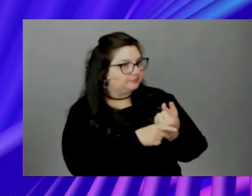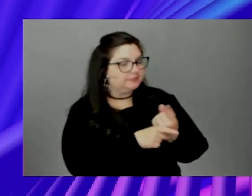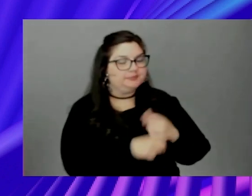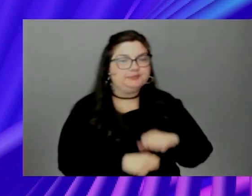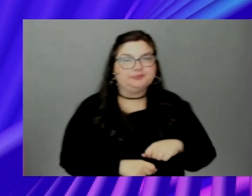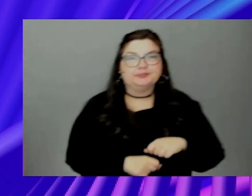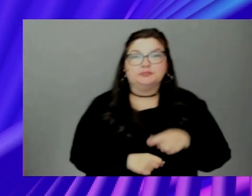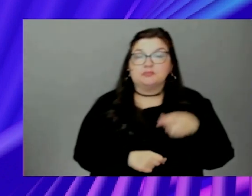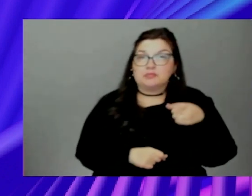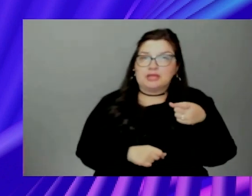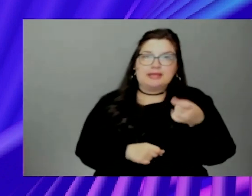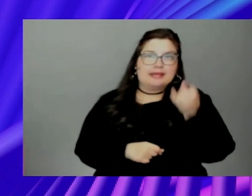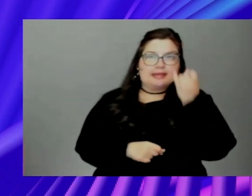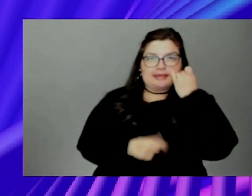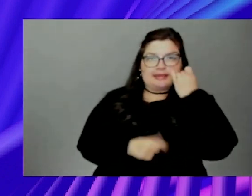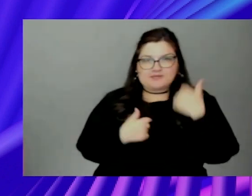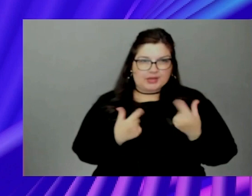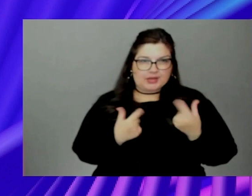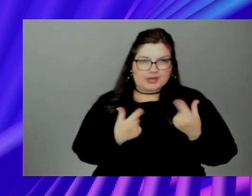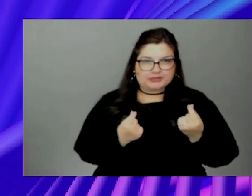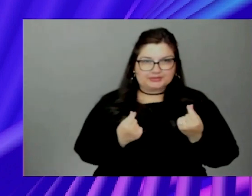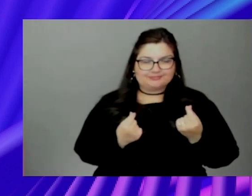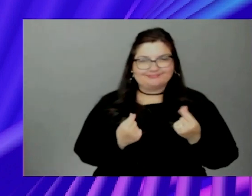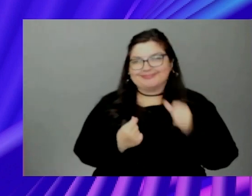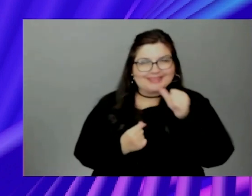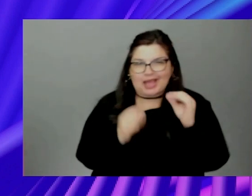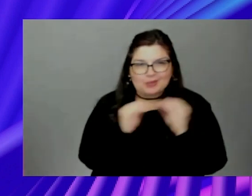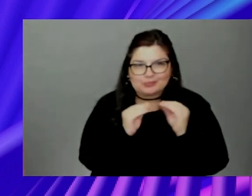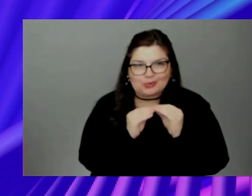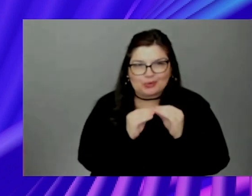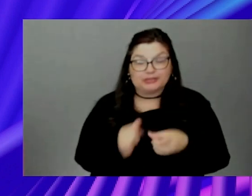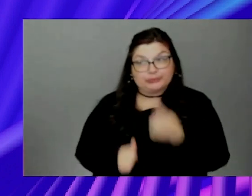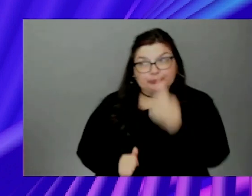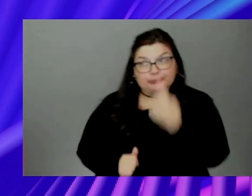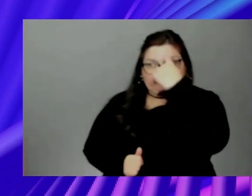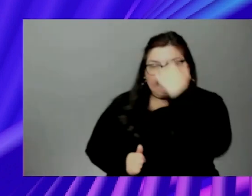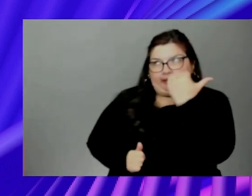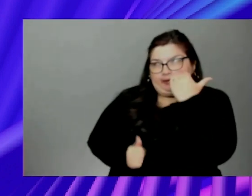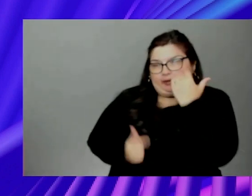if not more, you'd think I'd know what to do, right?